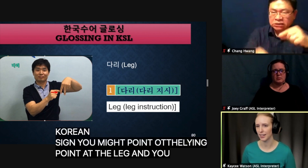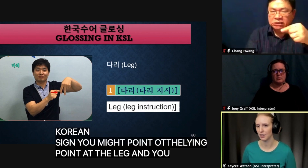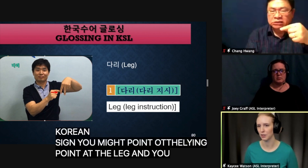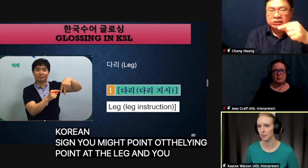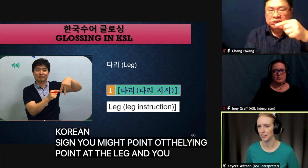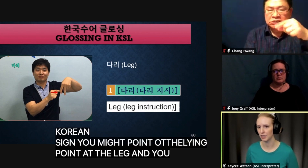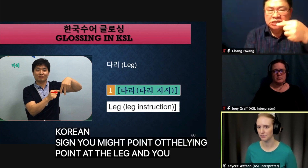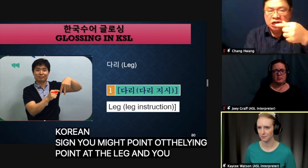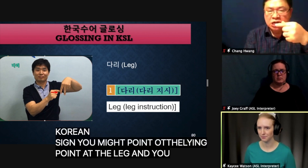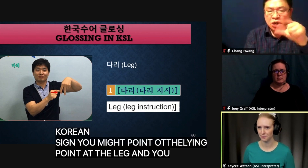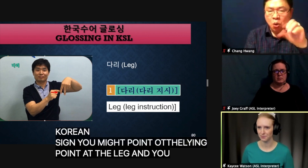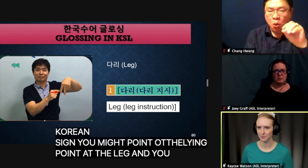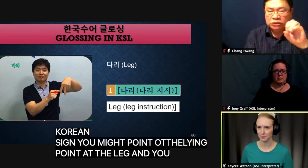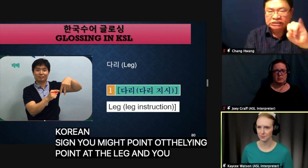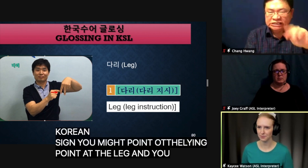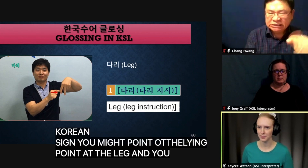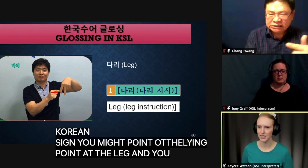that you are creating with your finger.